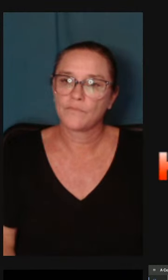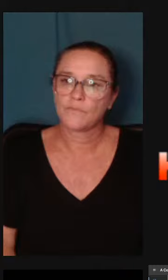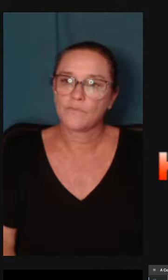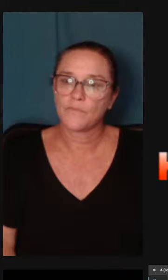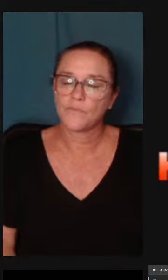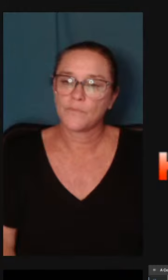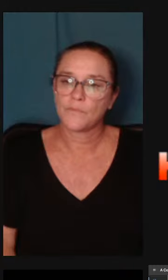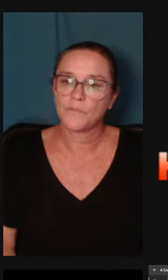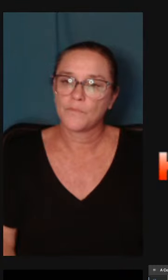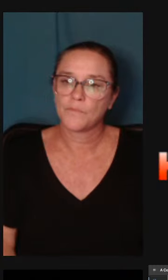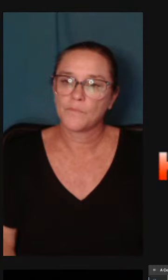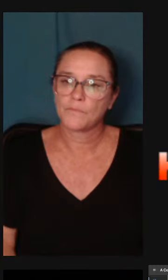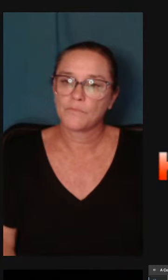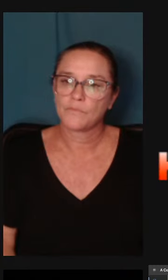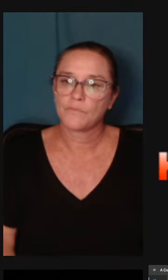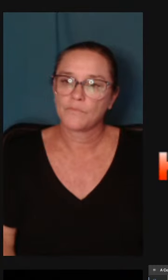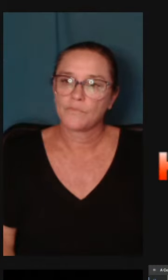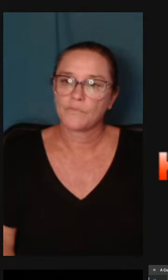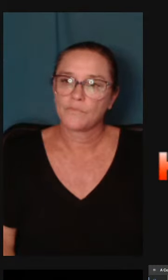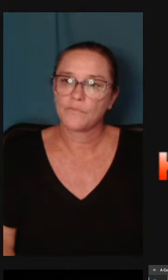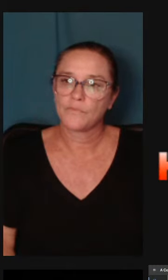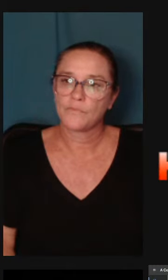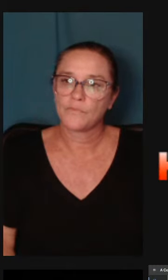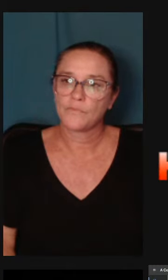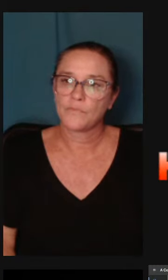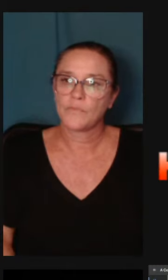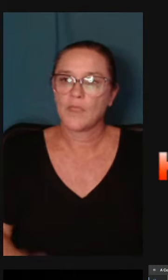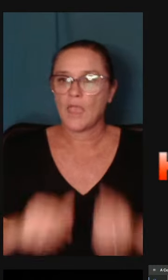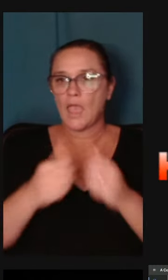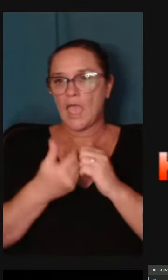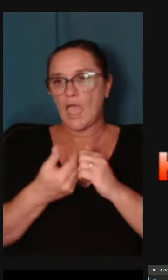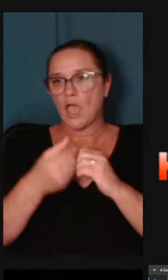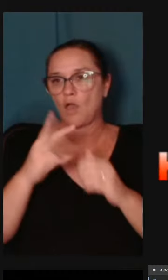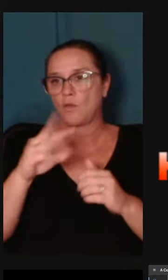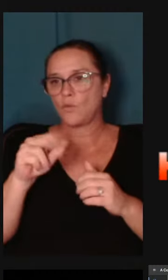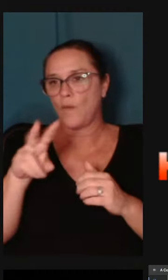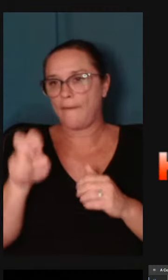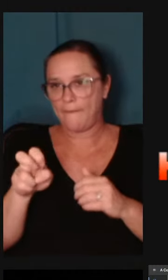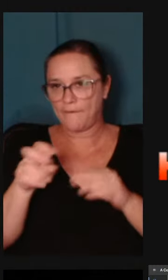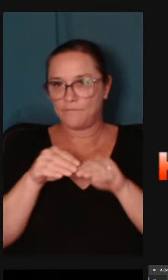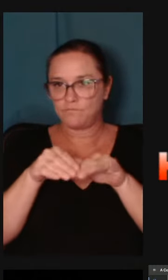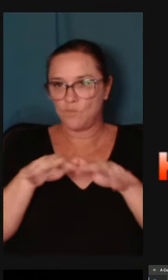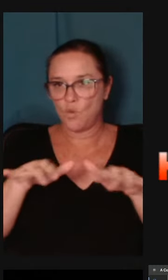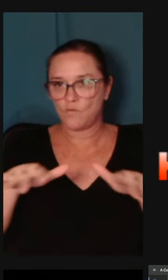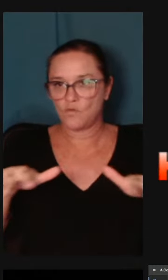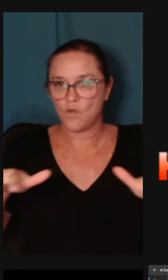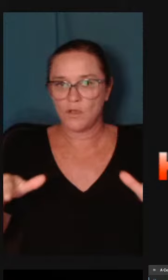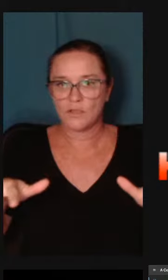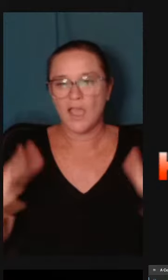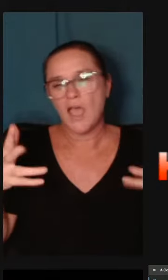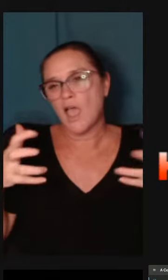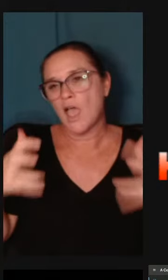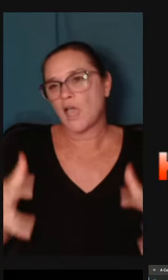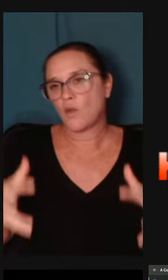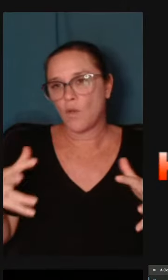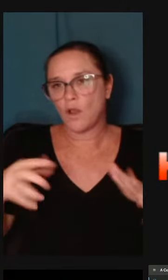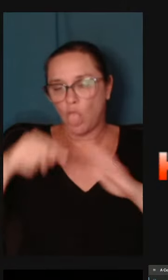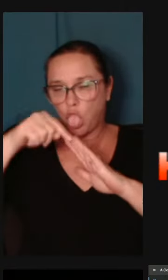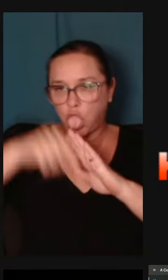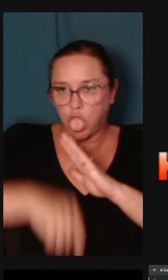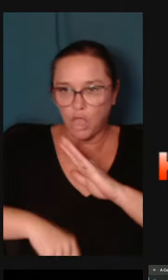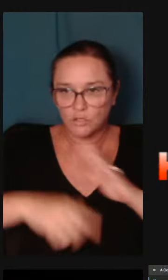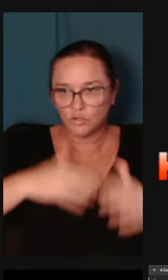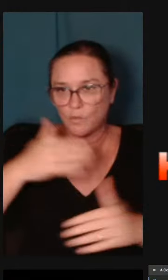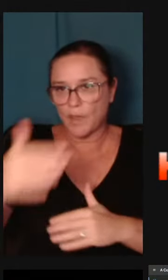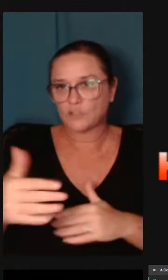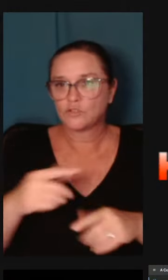effects of, let's see here, yeah, how that wave disperses across. I don't want to get lost in the details here too much, but they fit all